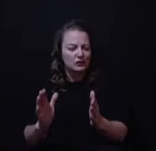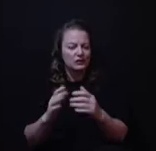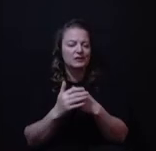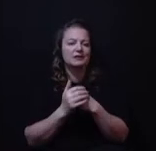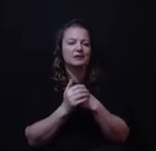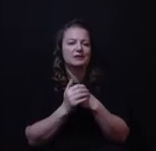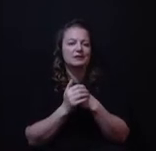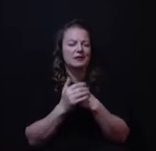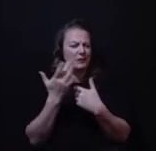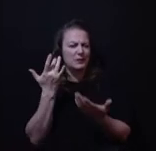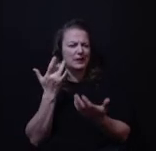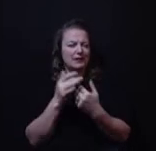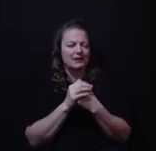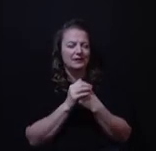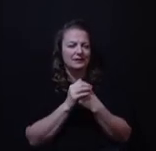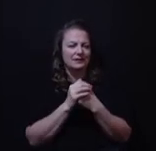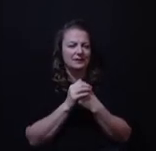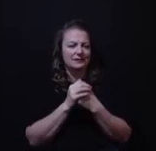Why?